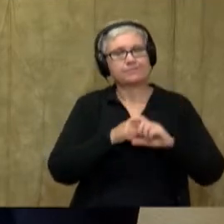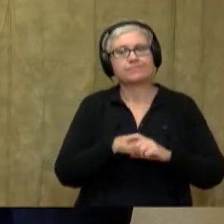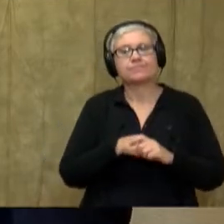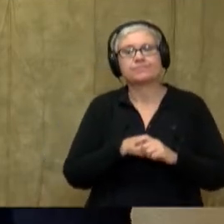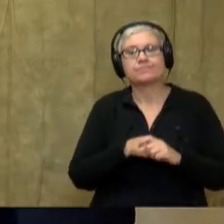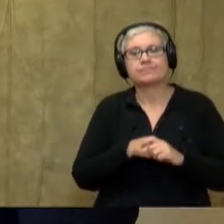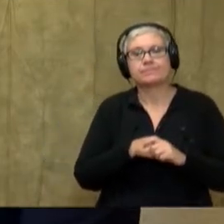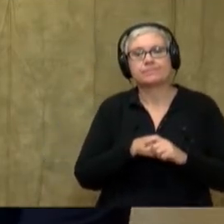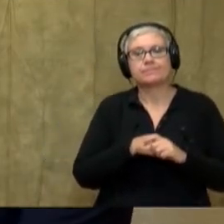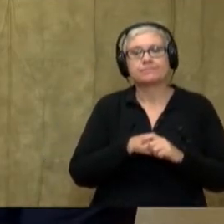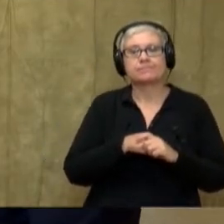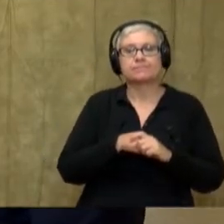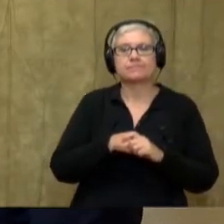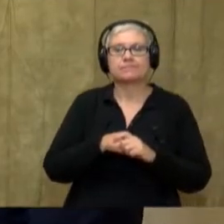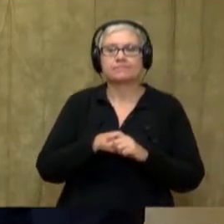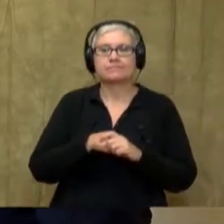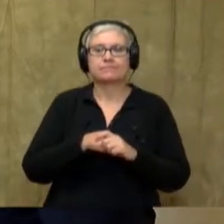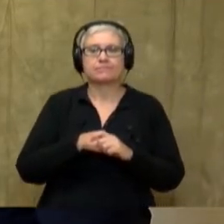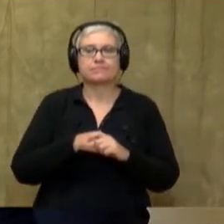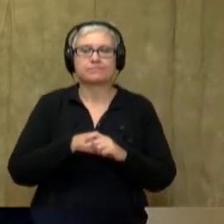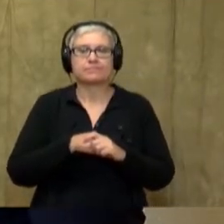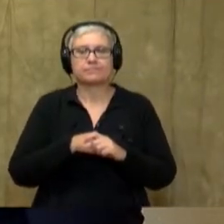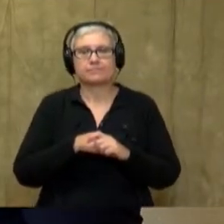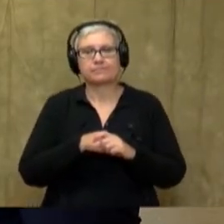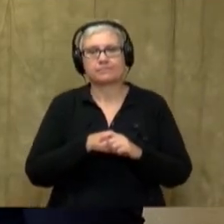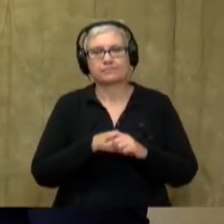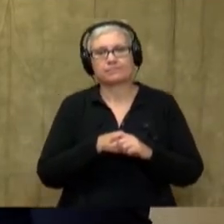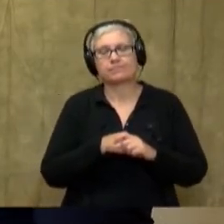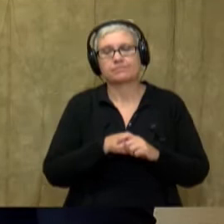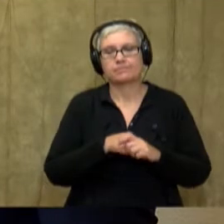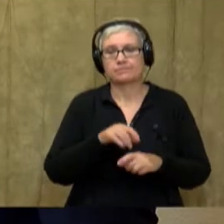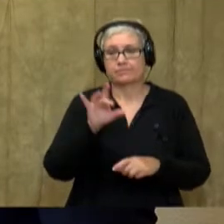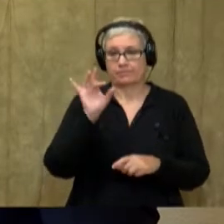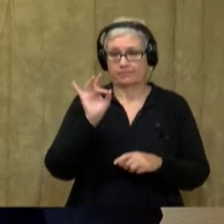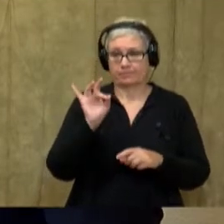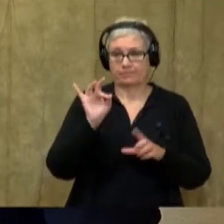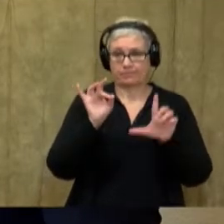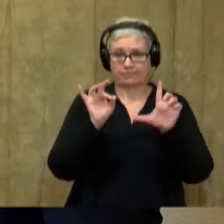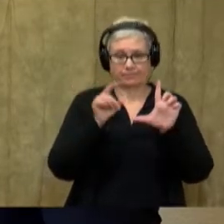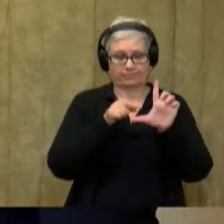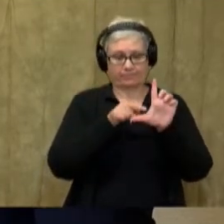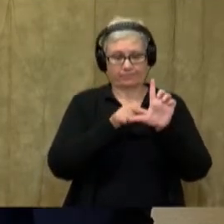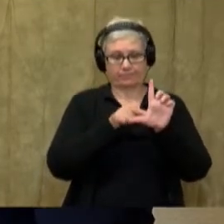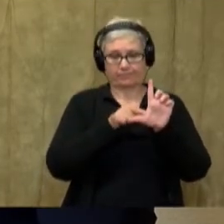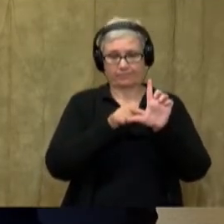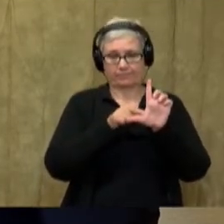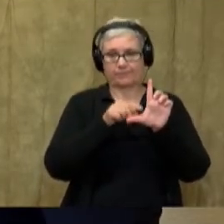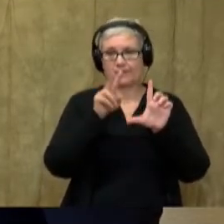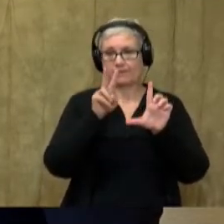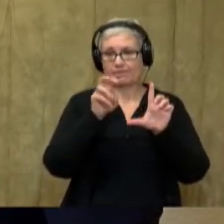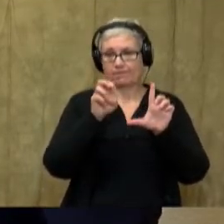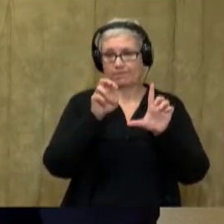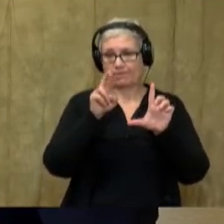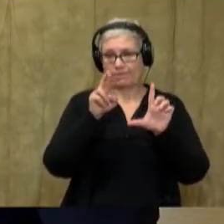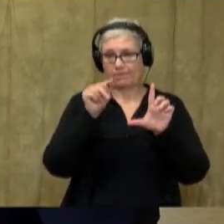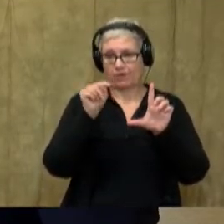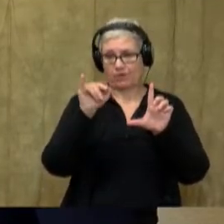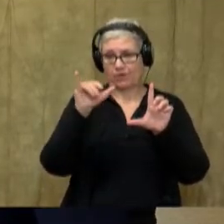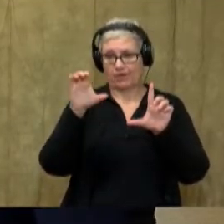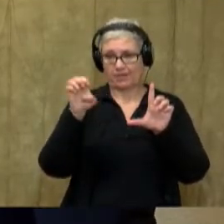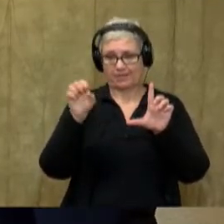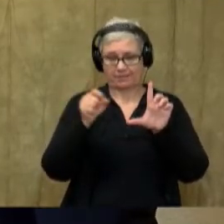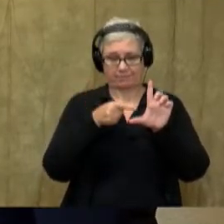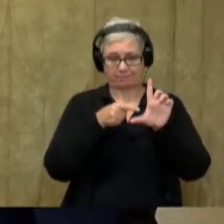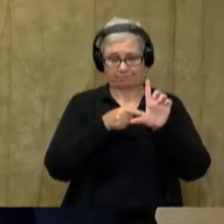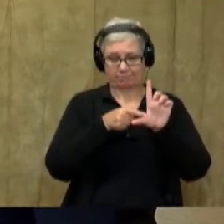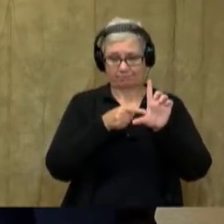by 4 by 4 cases, those 8 cubes were the corners or the vertices of the